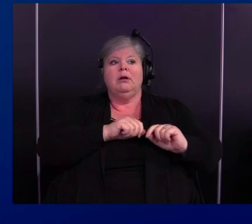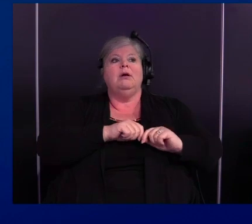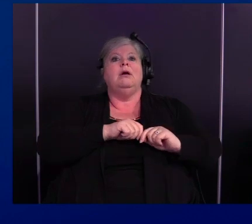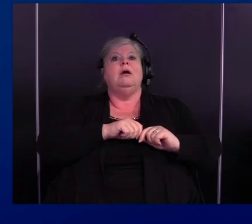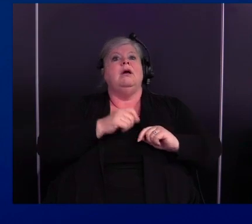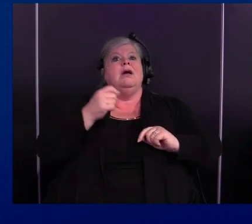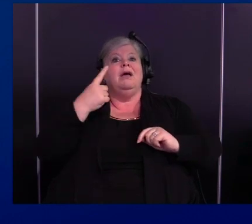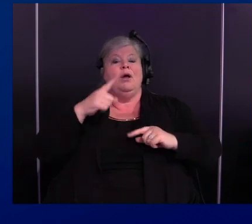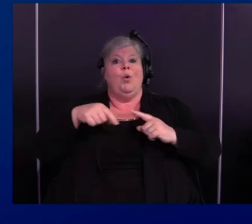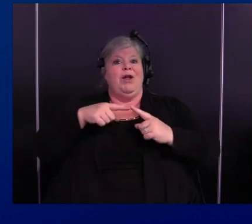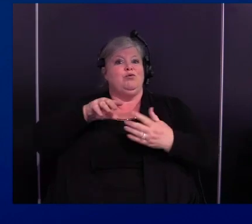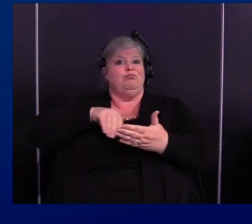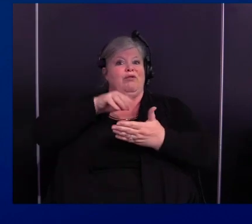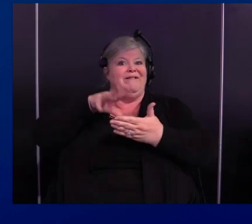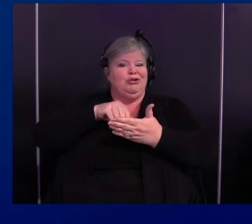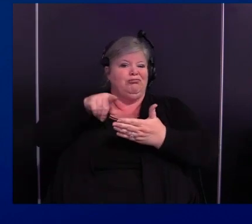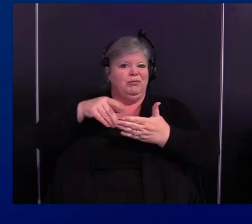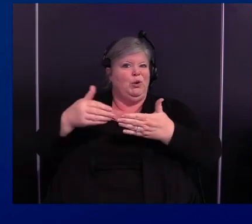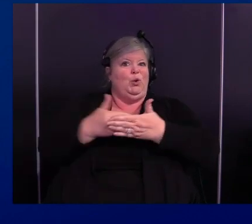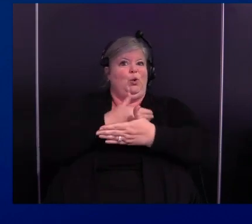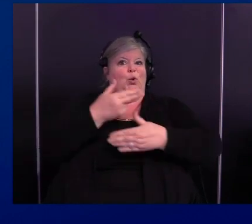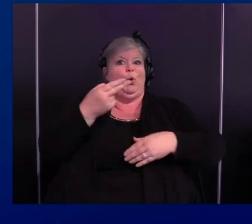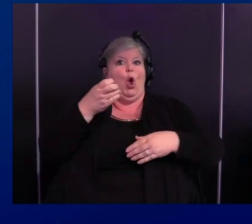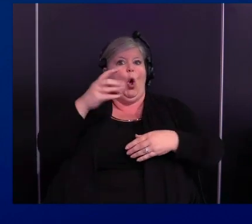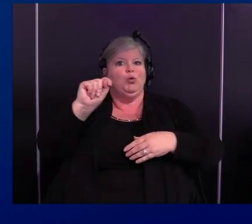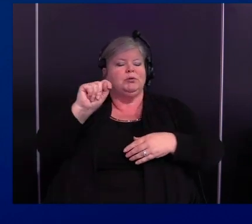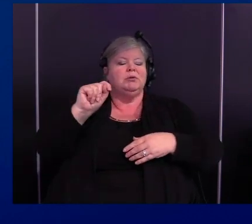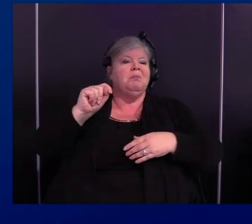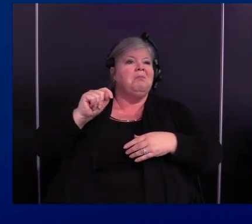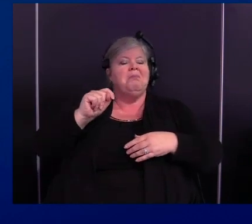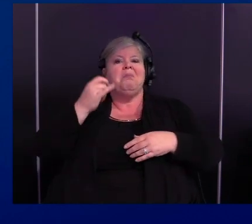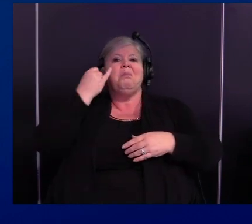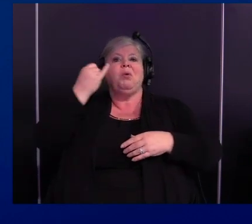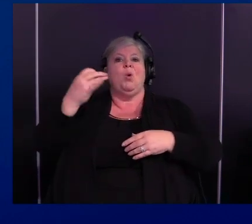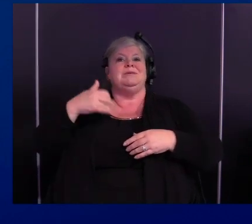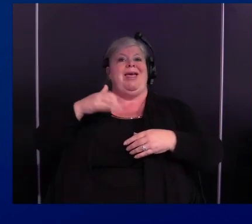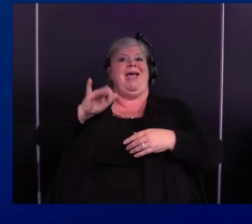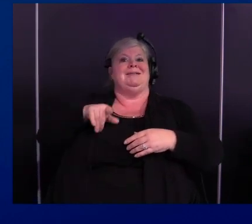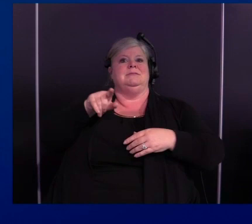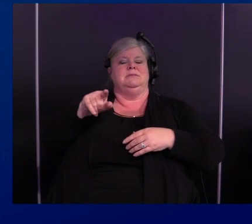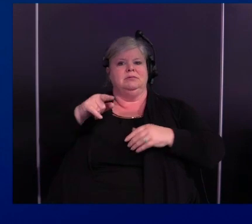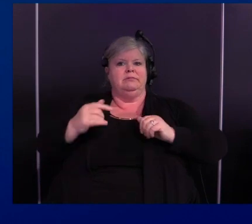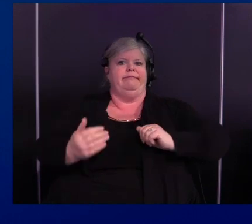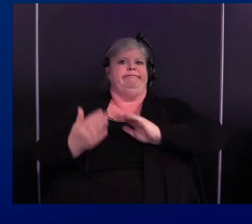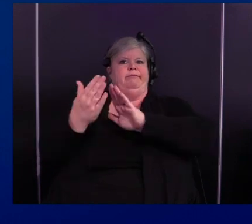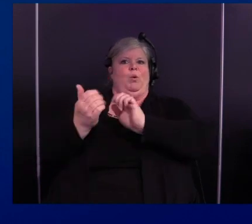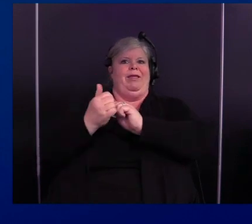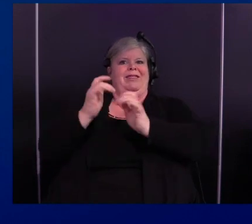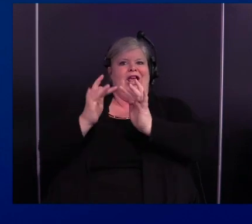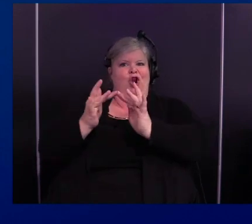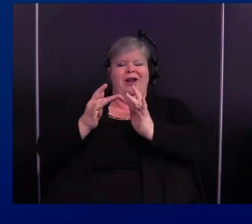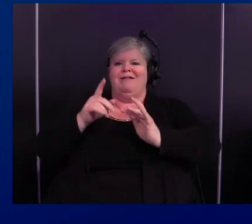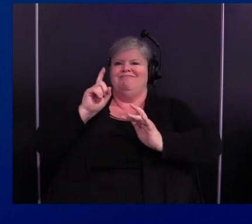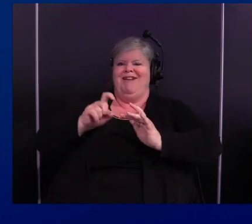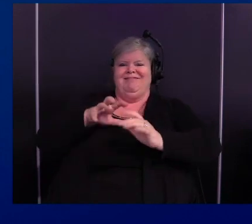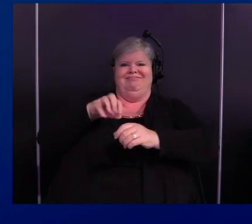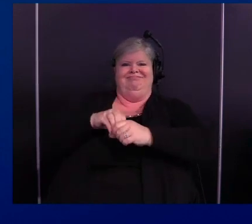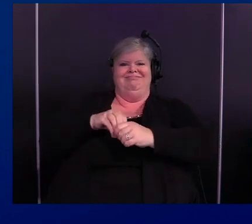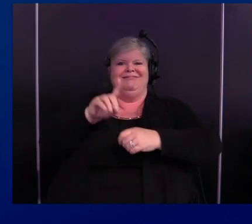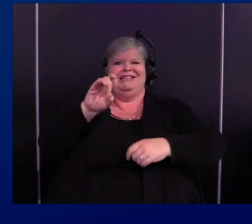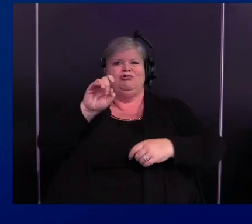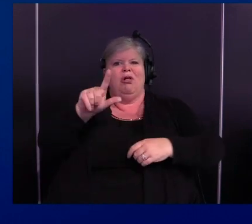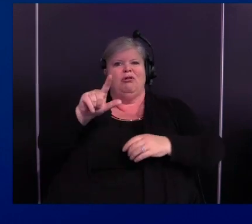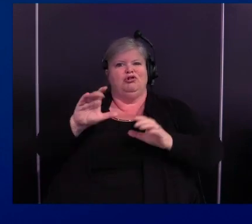When you provision a new host, especially if it's going to be internet-facing, you got to have a digital certificate on it. So every